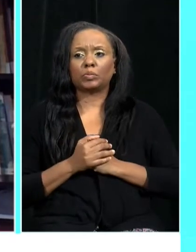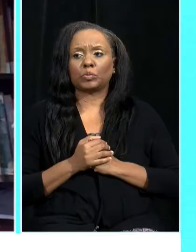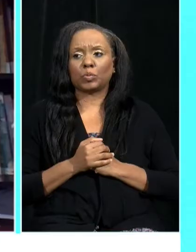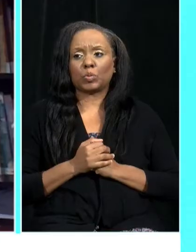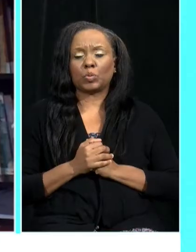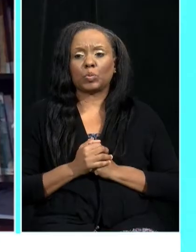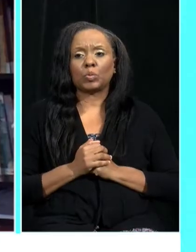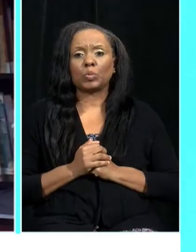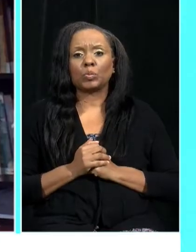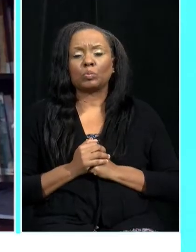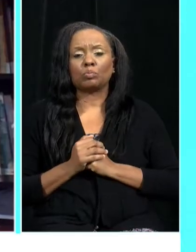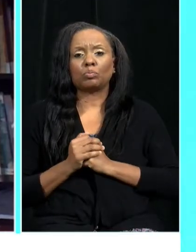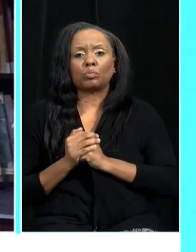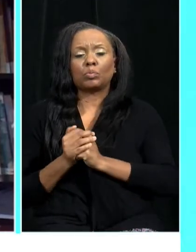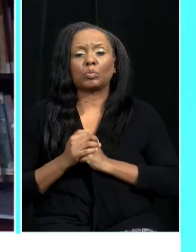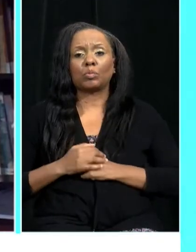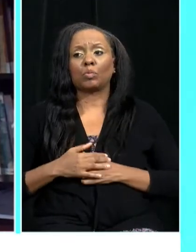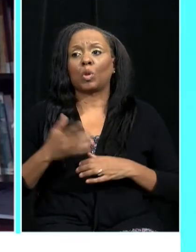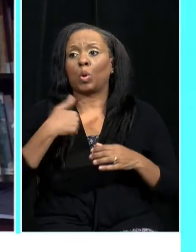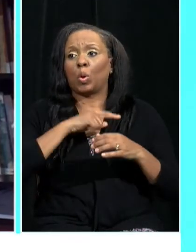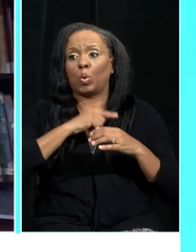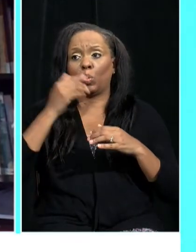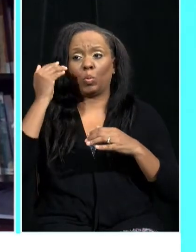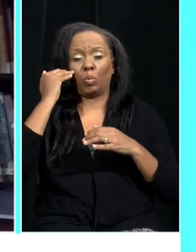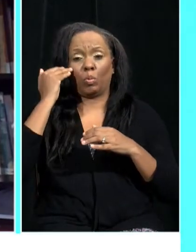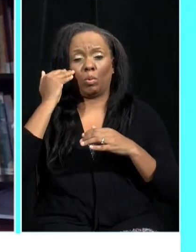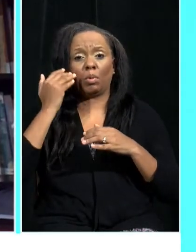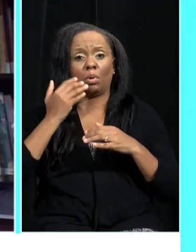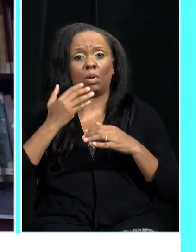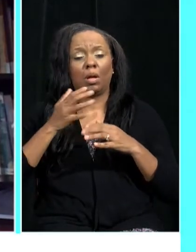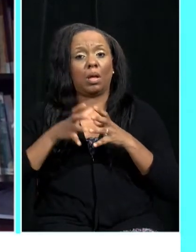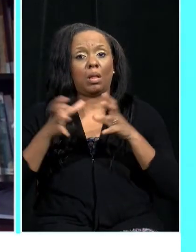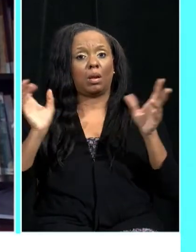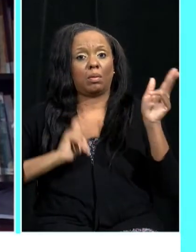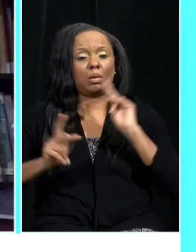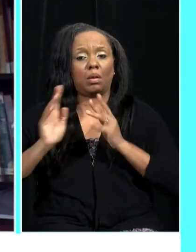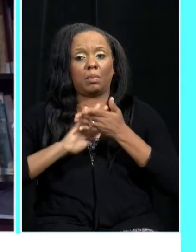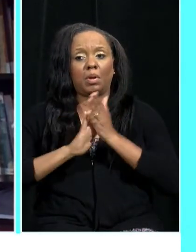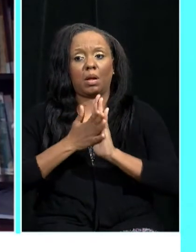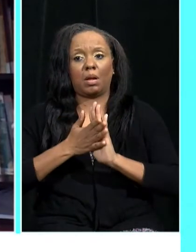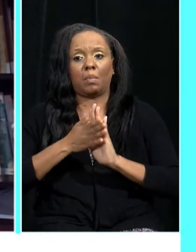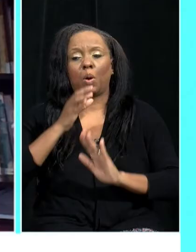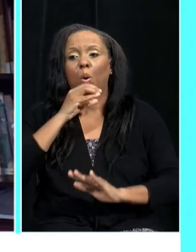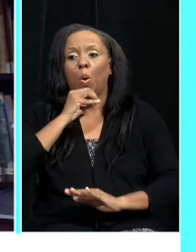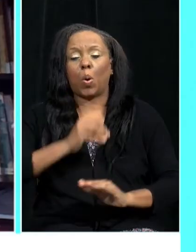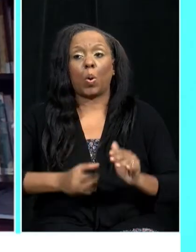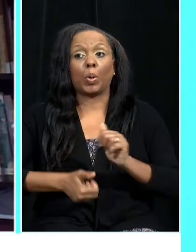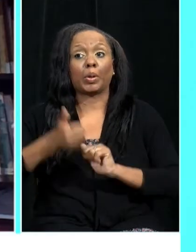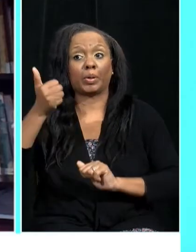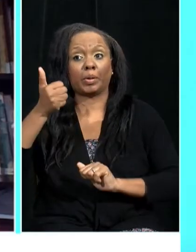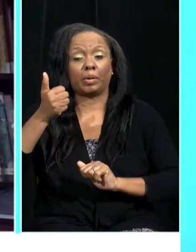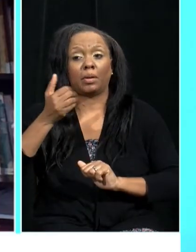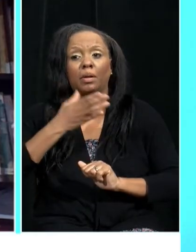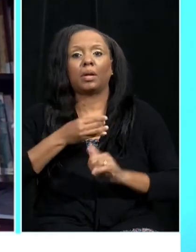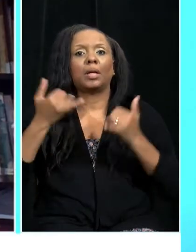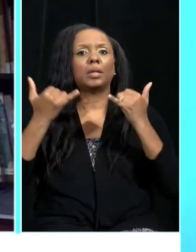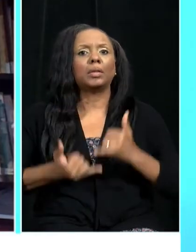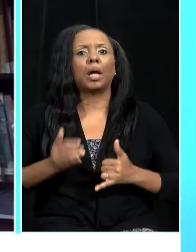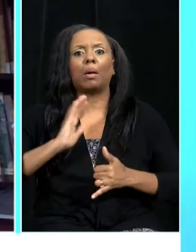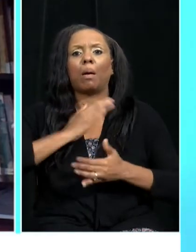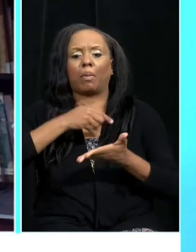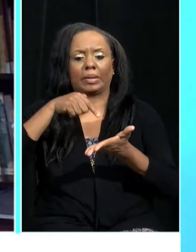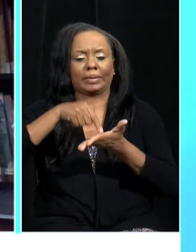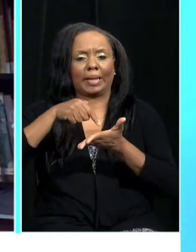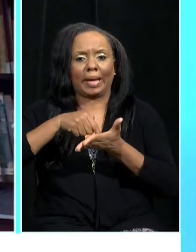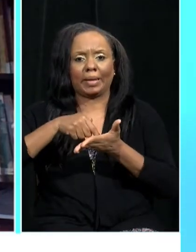of the population and retirement, which increases your expenditures. And as part of the debt restructuring